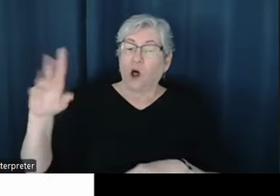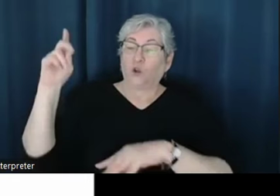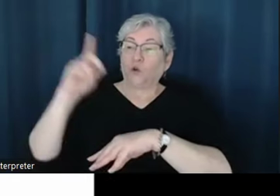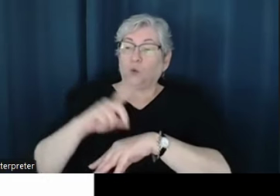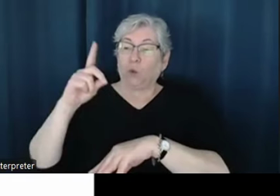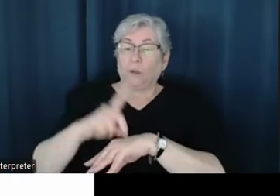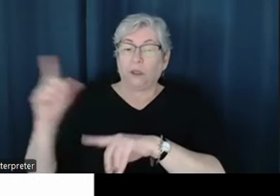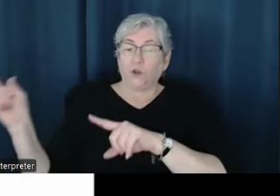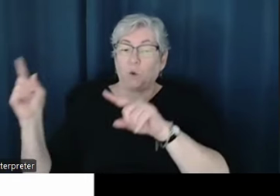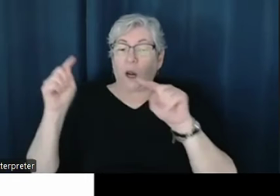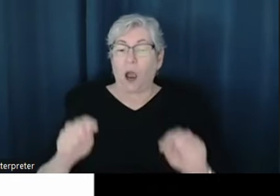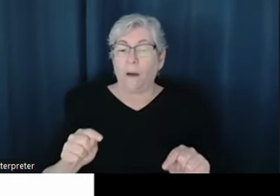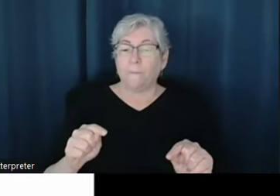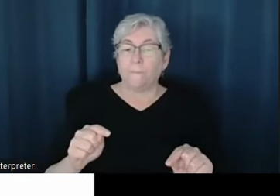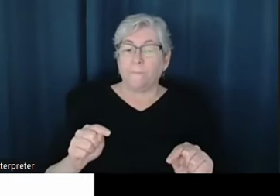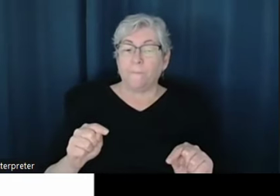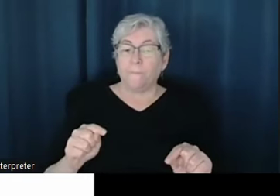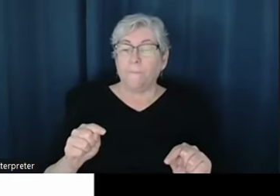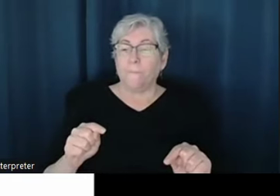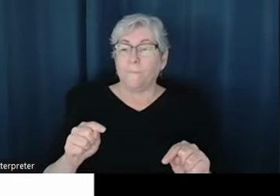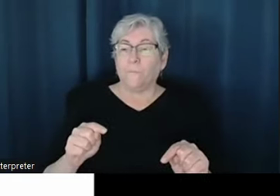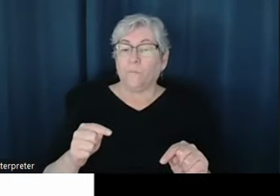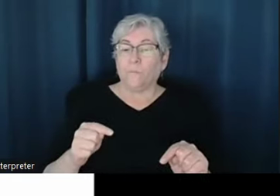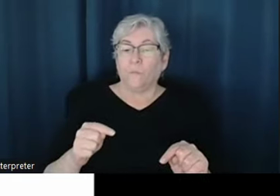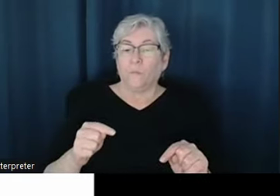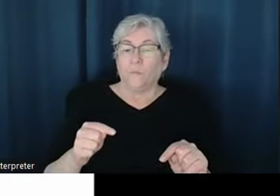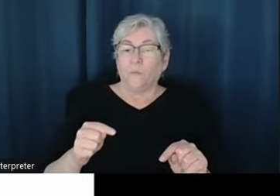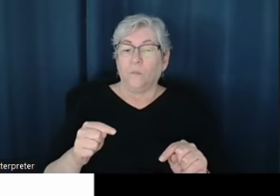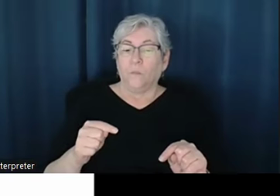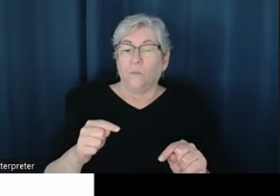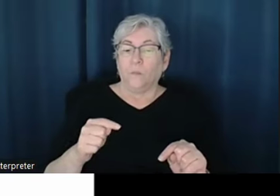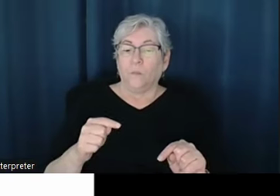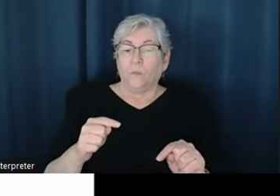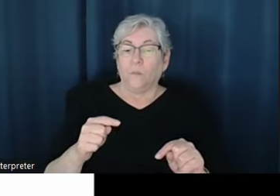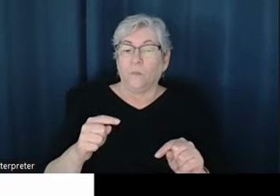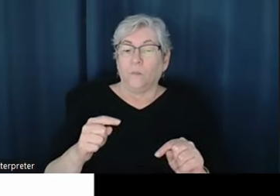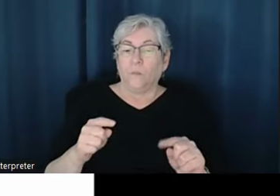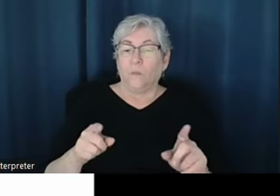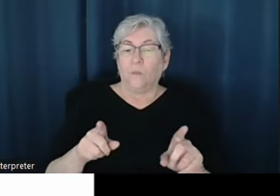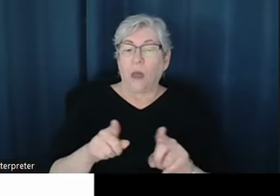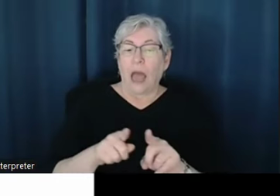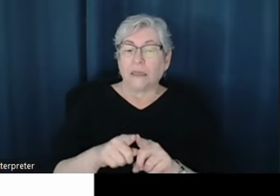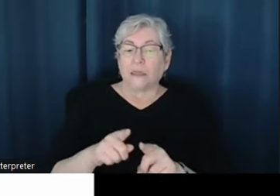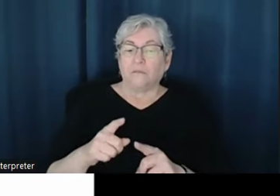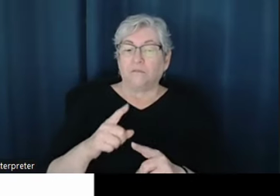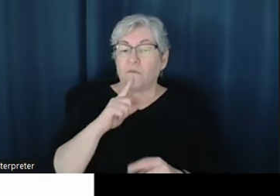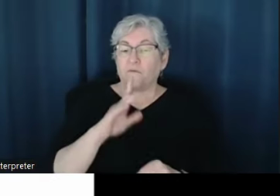an affirmative obligation to invite the VR to the IP meeting?